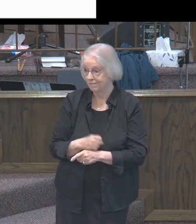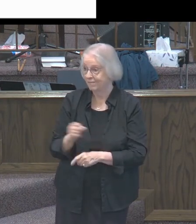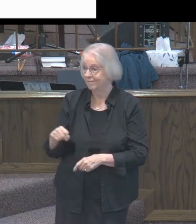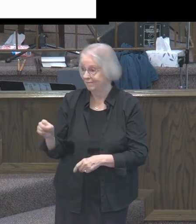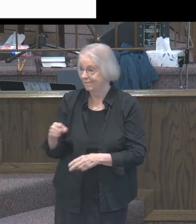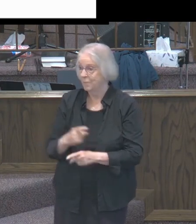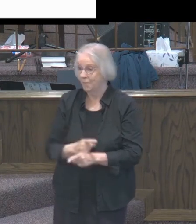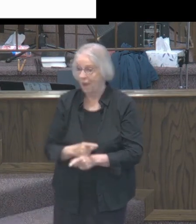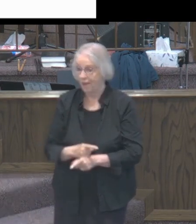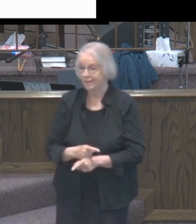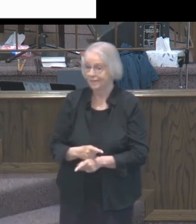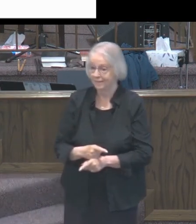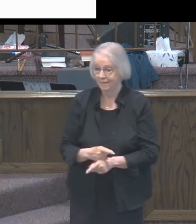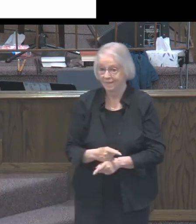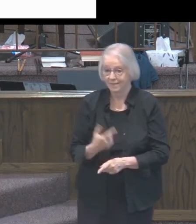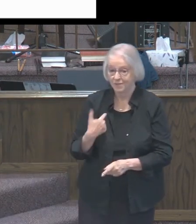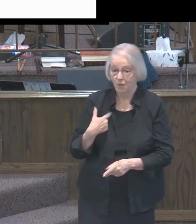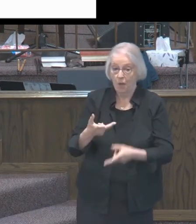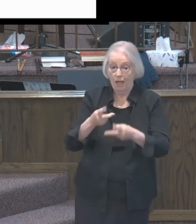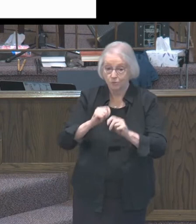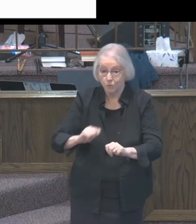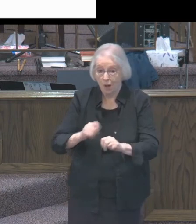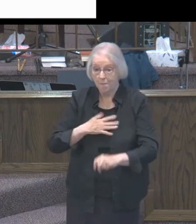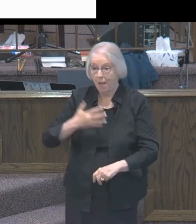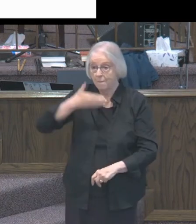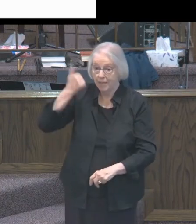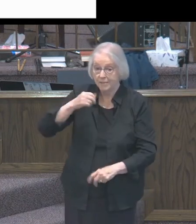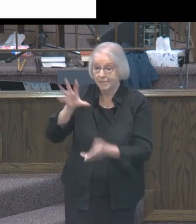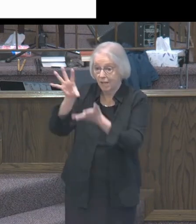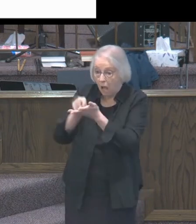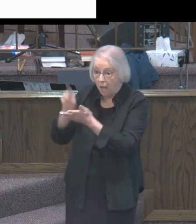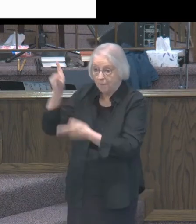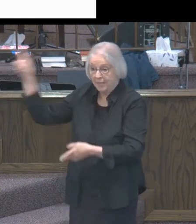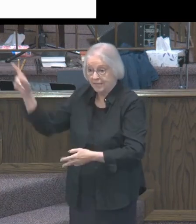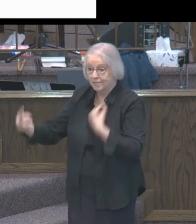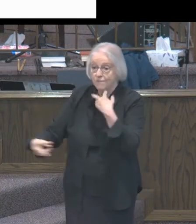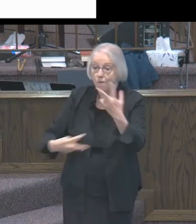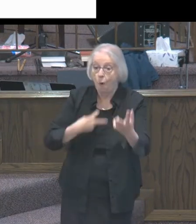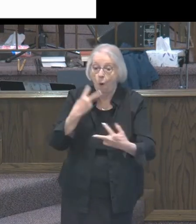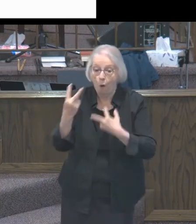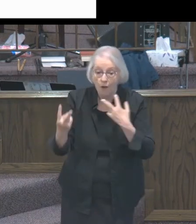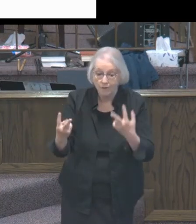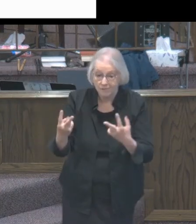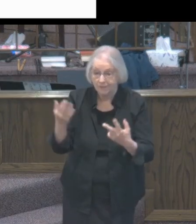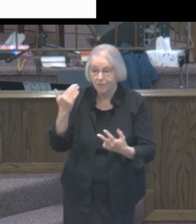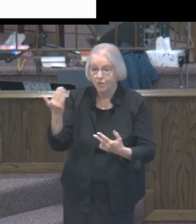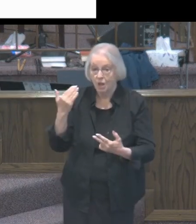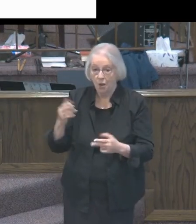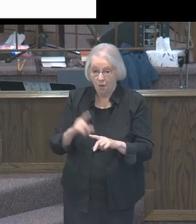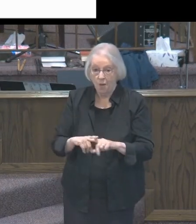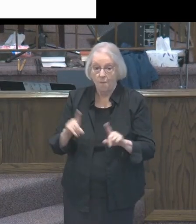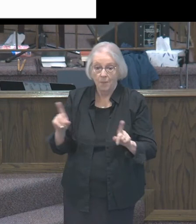we have a standing rule. And she used it on me about 2 weeks ago, and it was absolutely